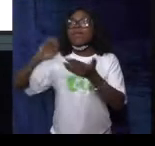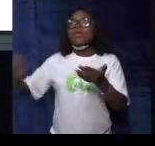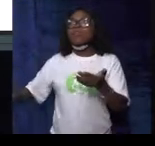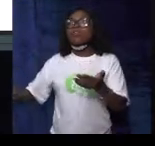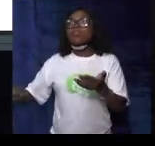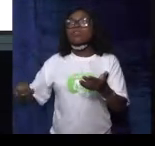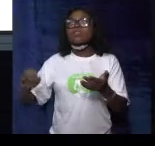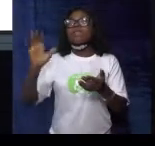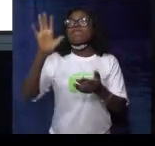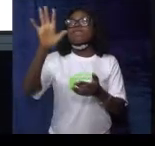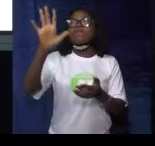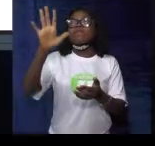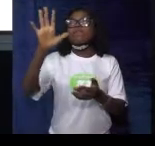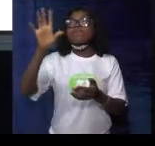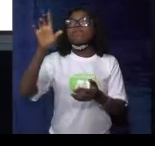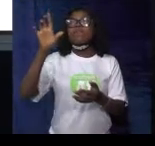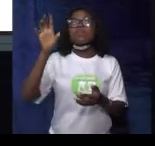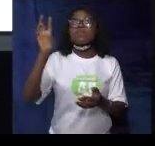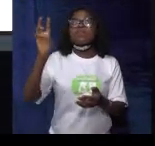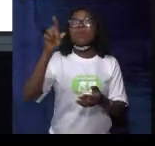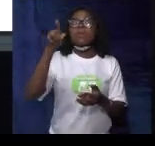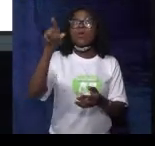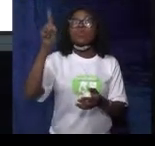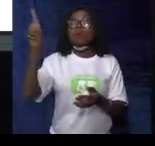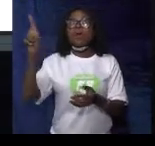36.2. So if I subtract that,